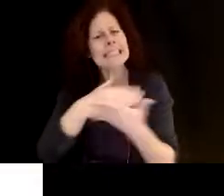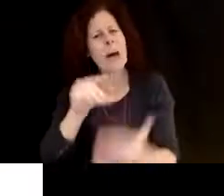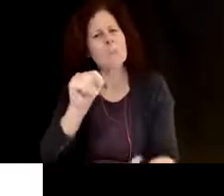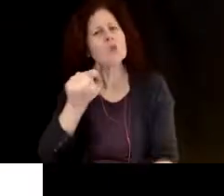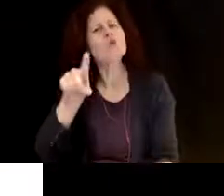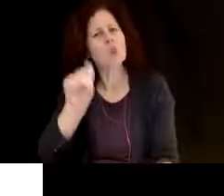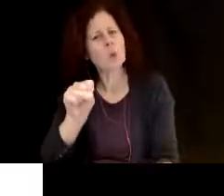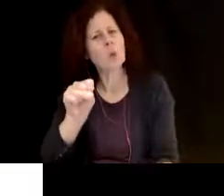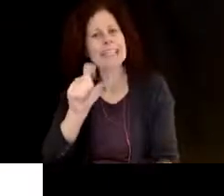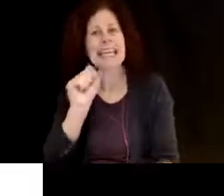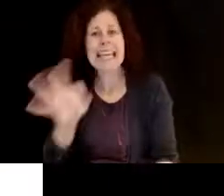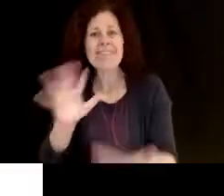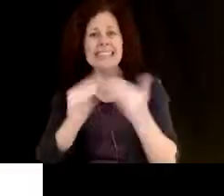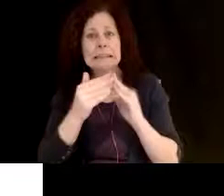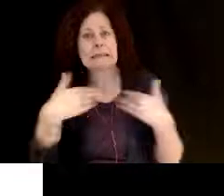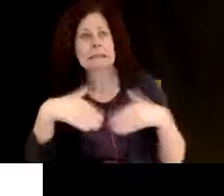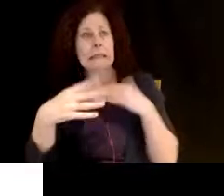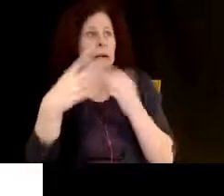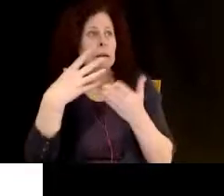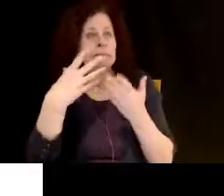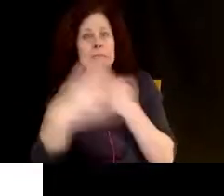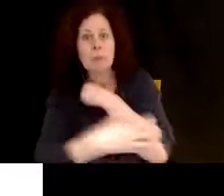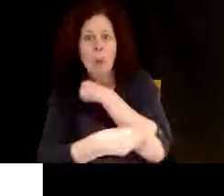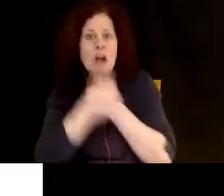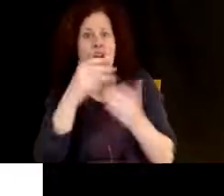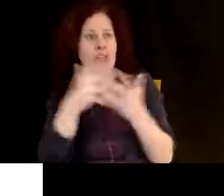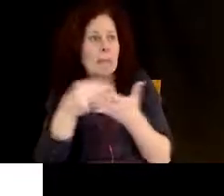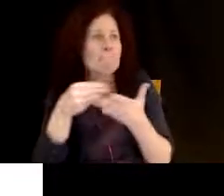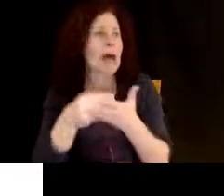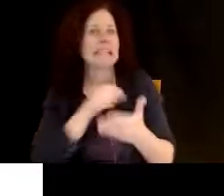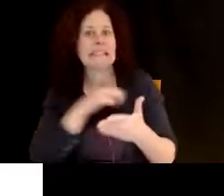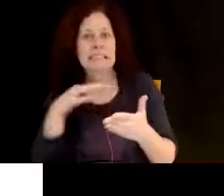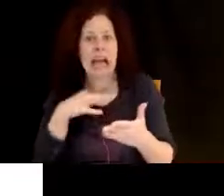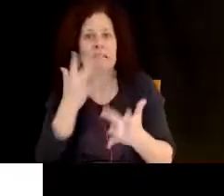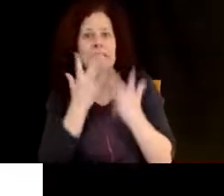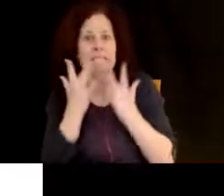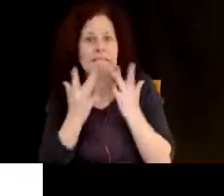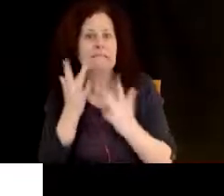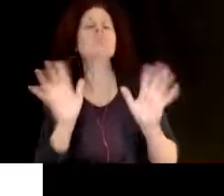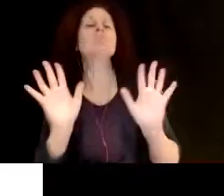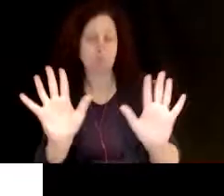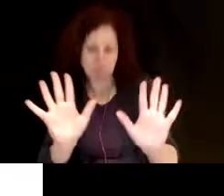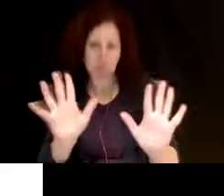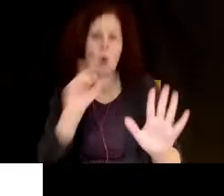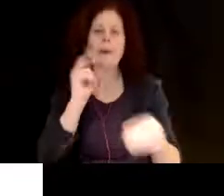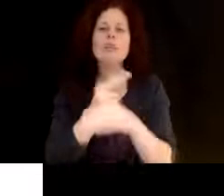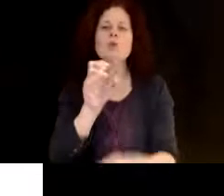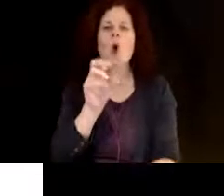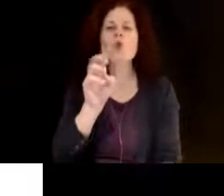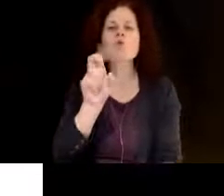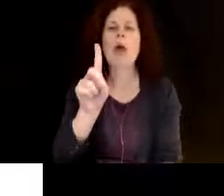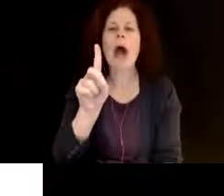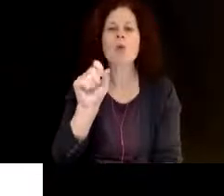lower resources communities to get started and make progress. For example, crowdsourcing platforms for data